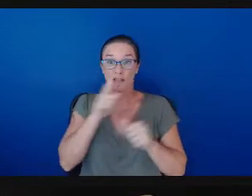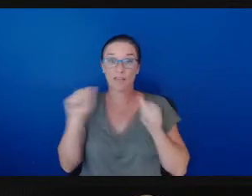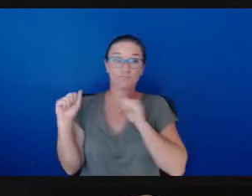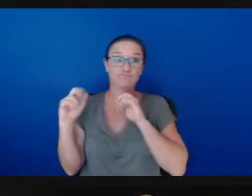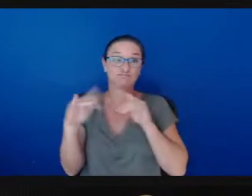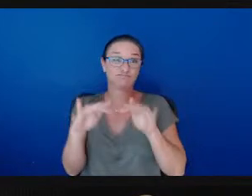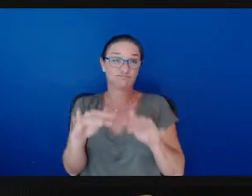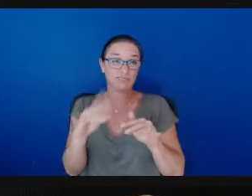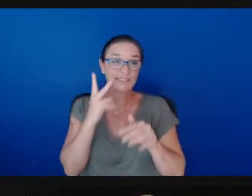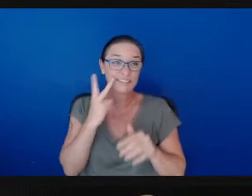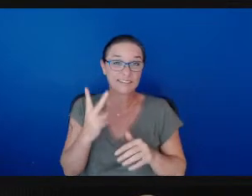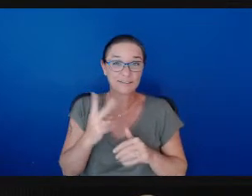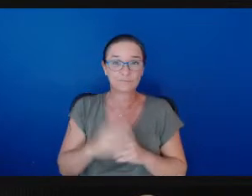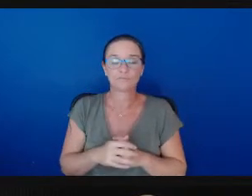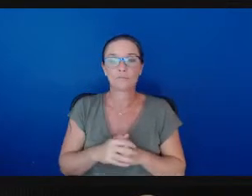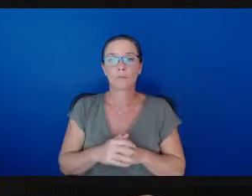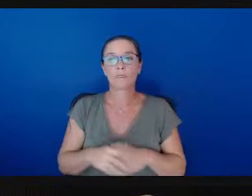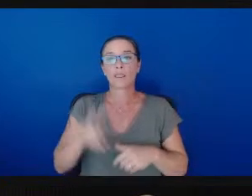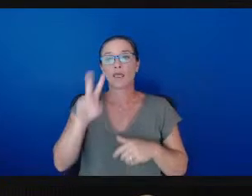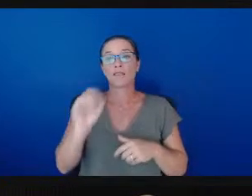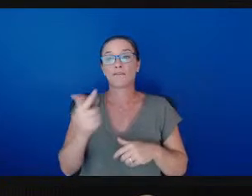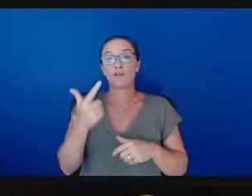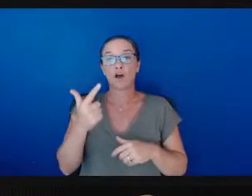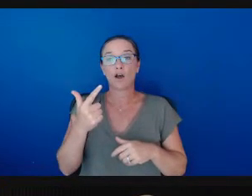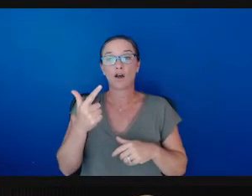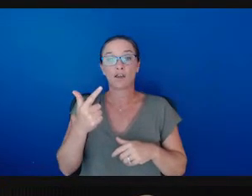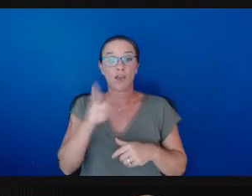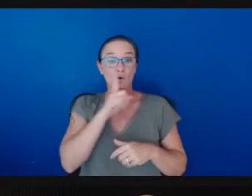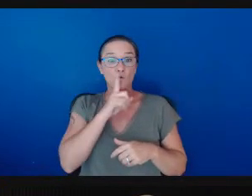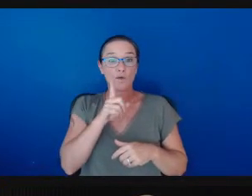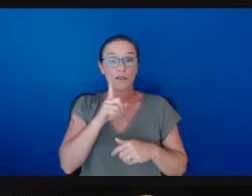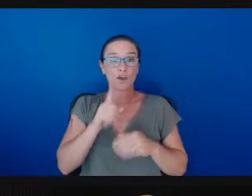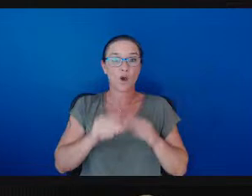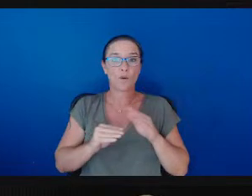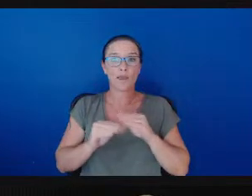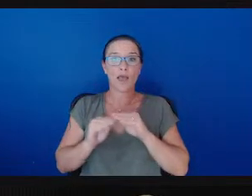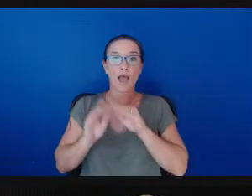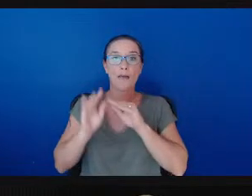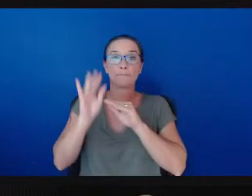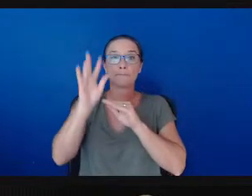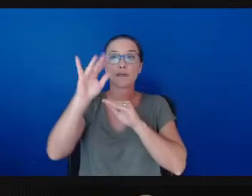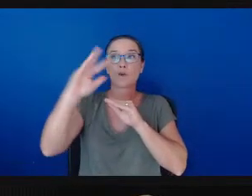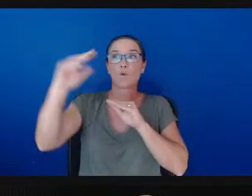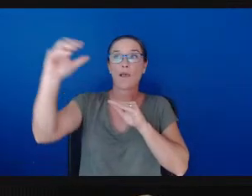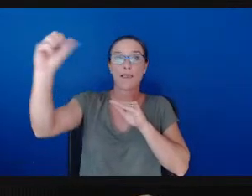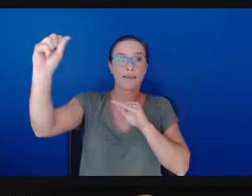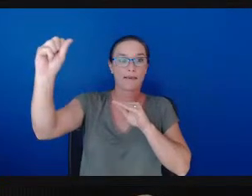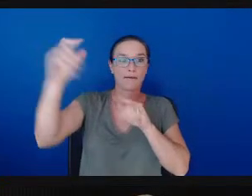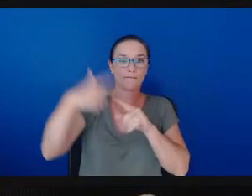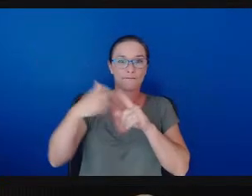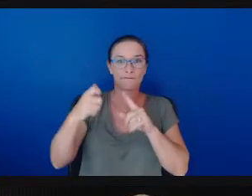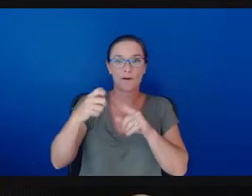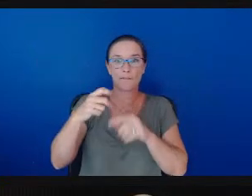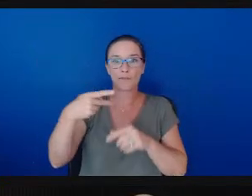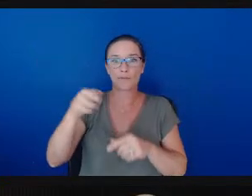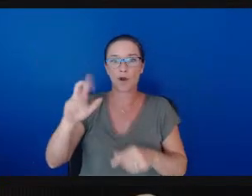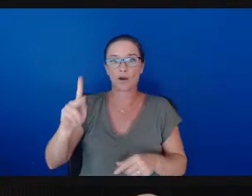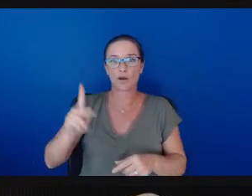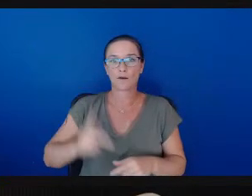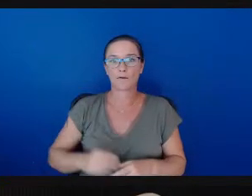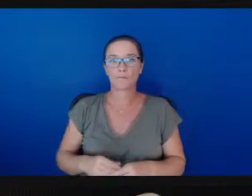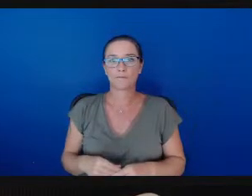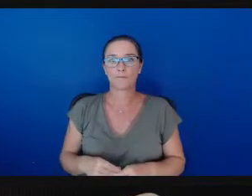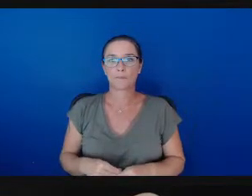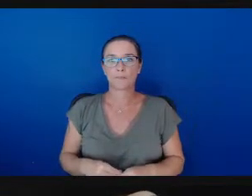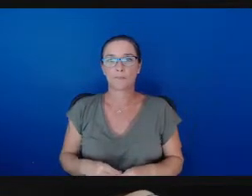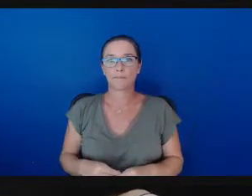Interestingly, the fog is mostly blowing up and away from the national park. So let's see if I can make this bigger potentially